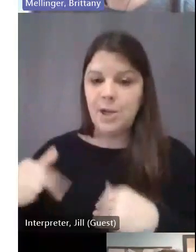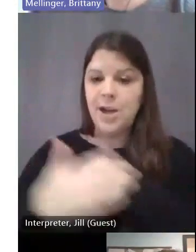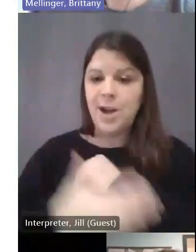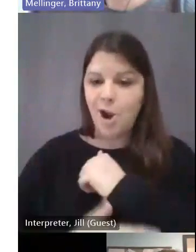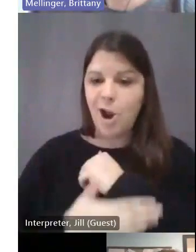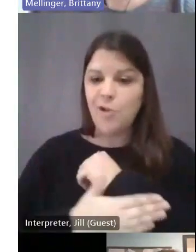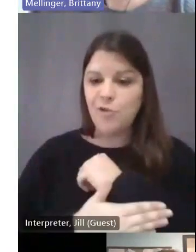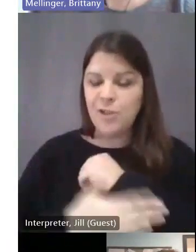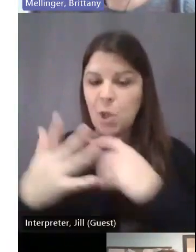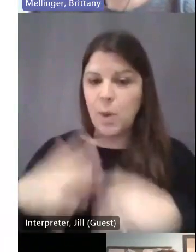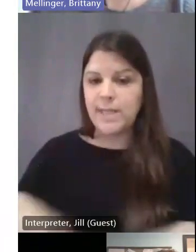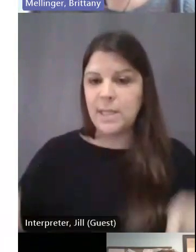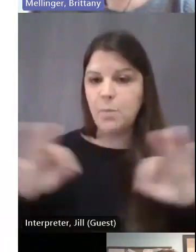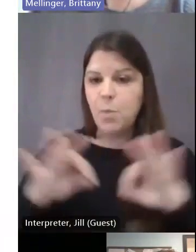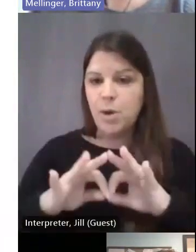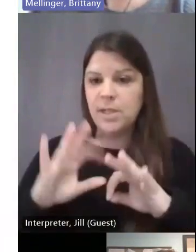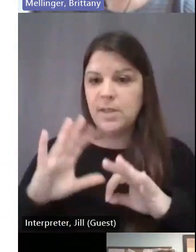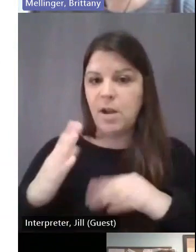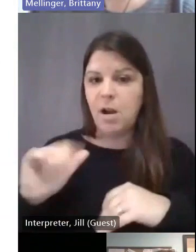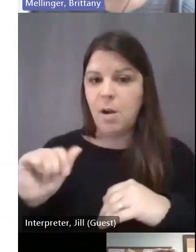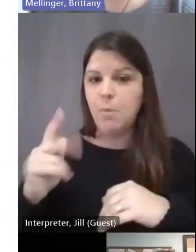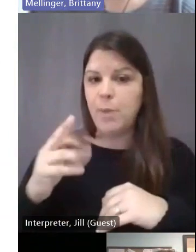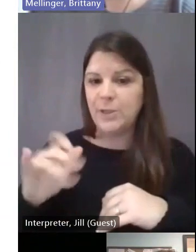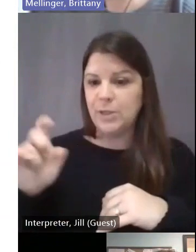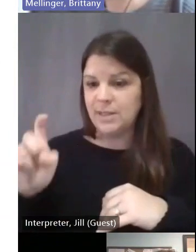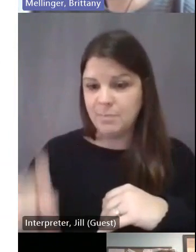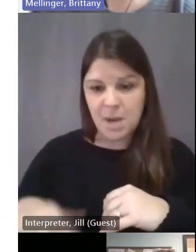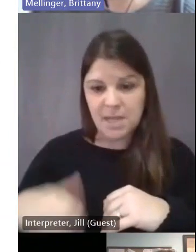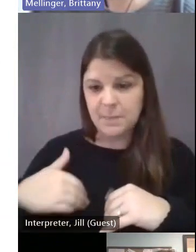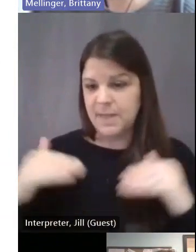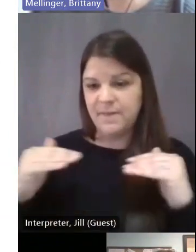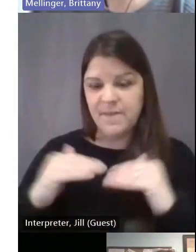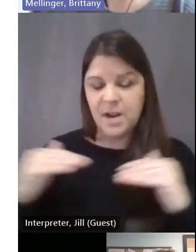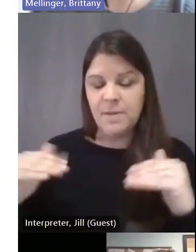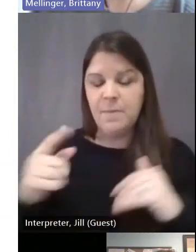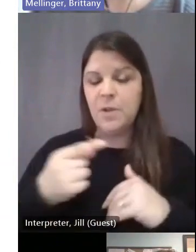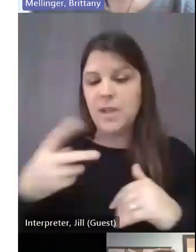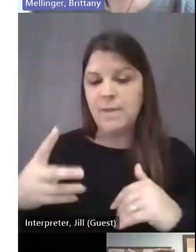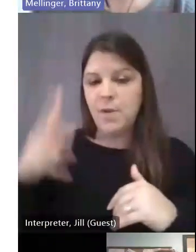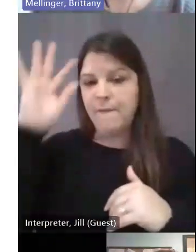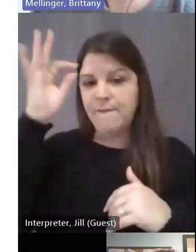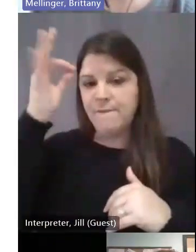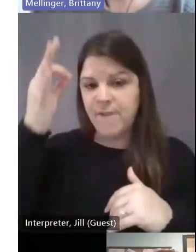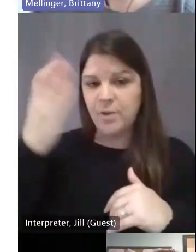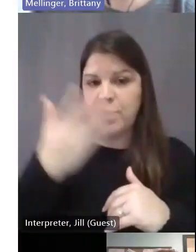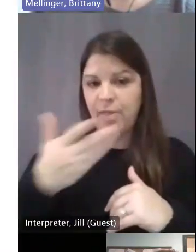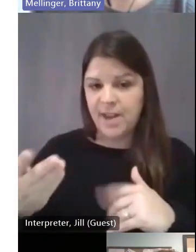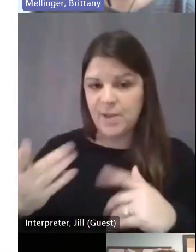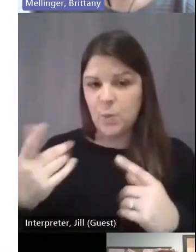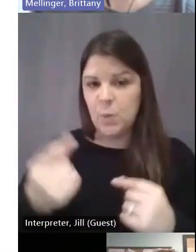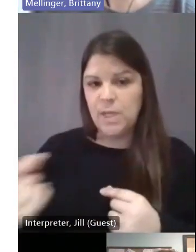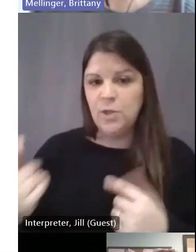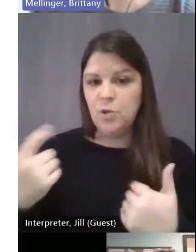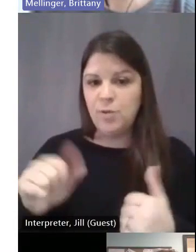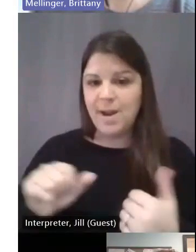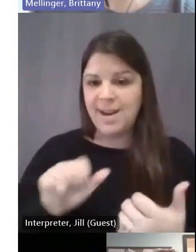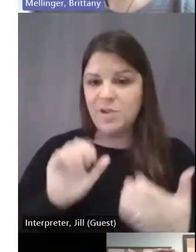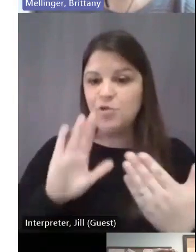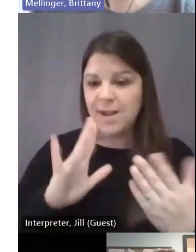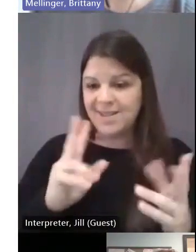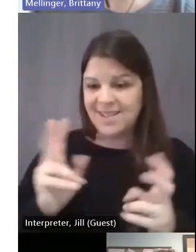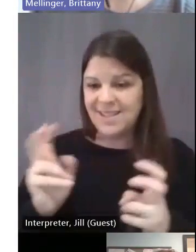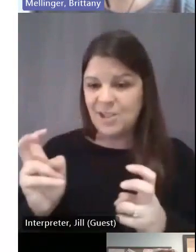our appraisals are fair. So there have been a number of federal issues that have been taken to address this.